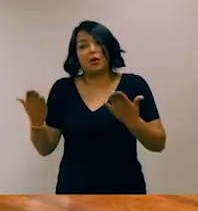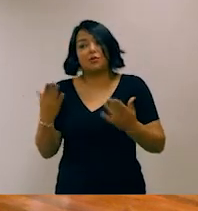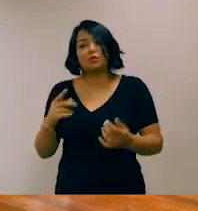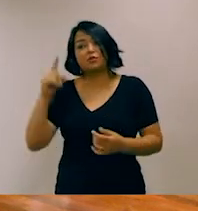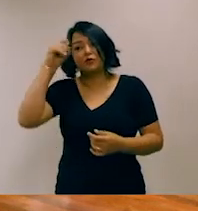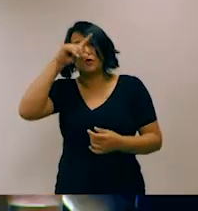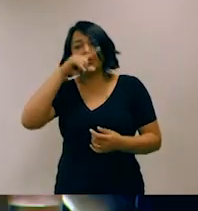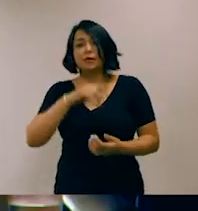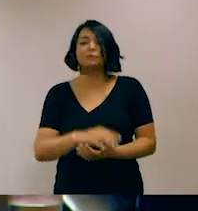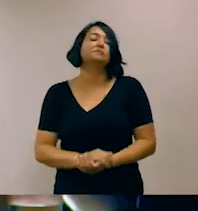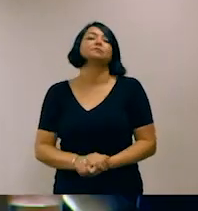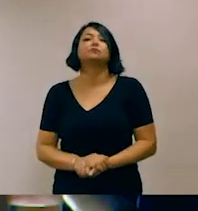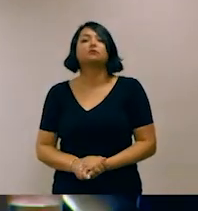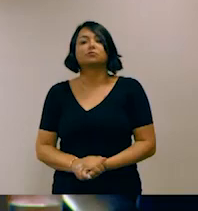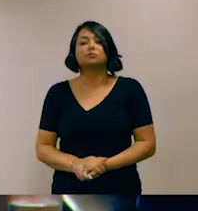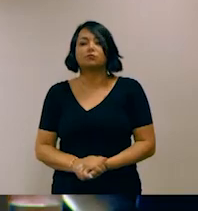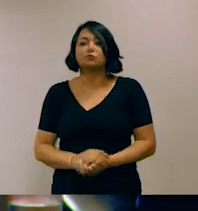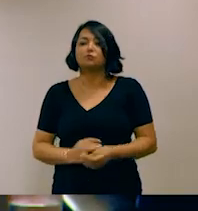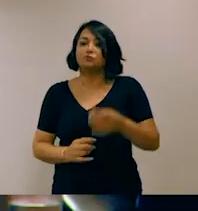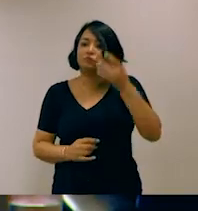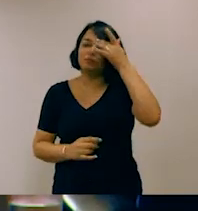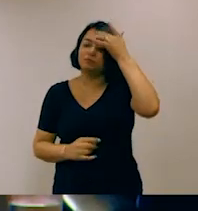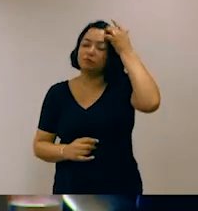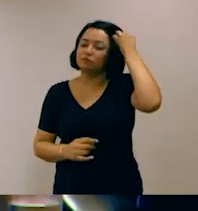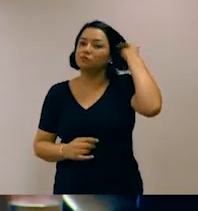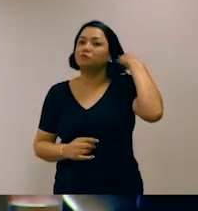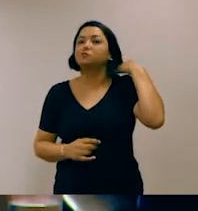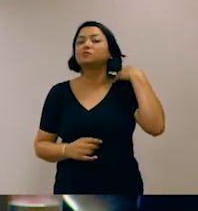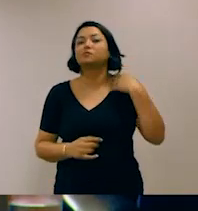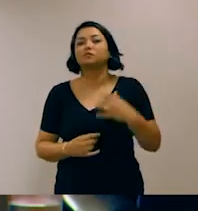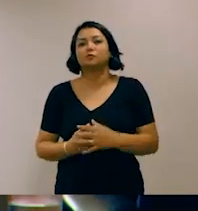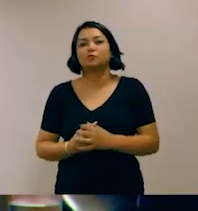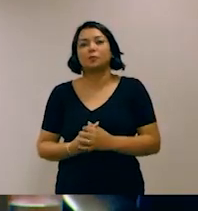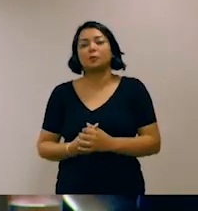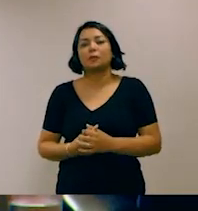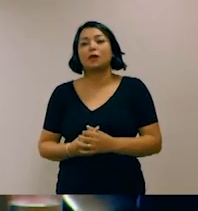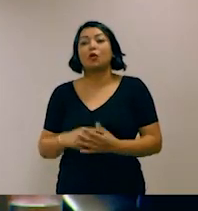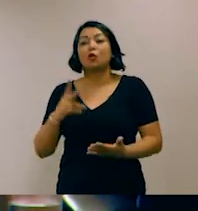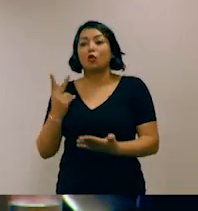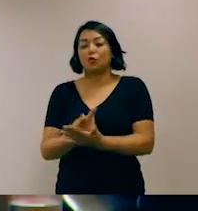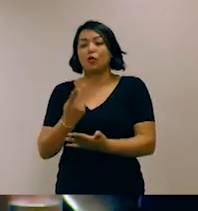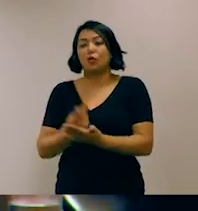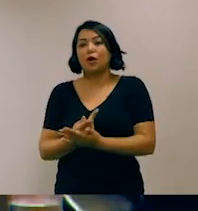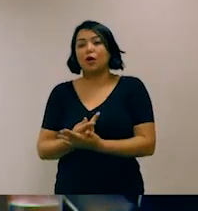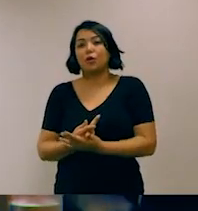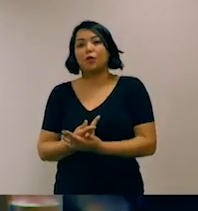performance. Let's see how you can position yourself on it. What was the